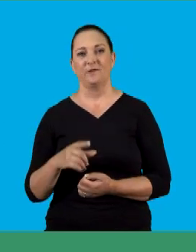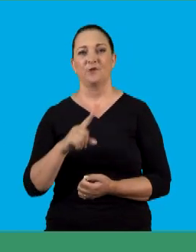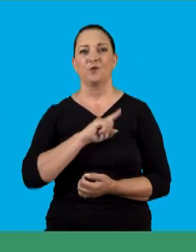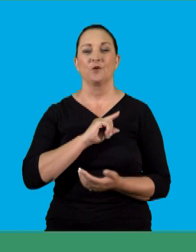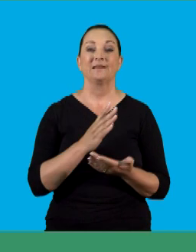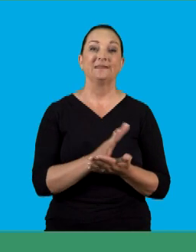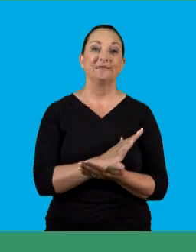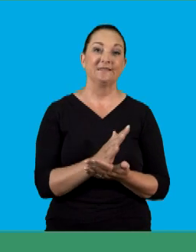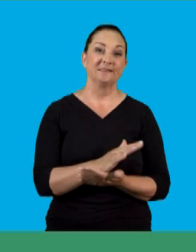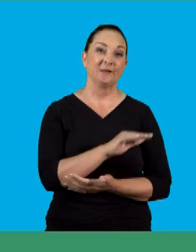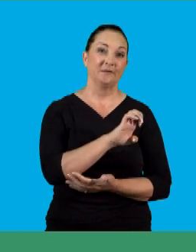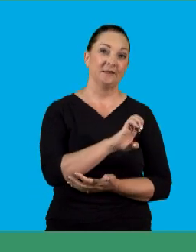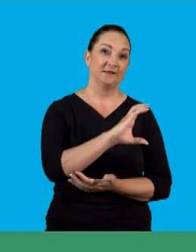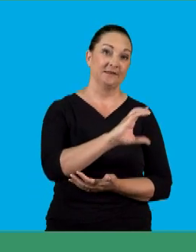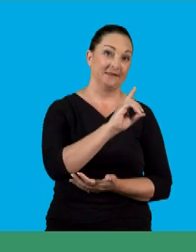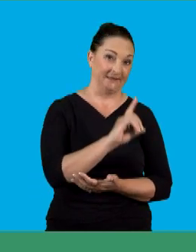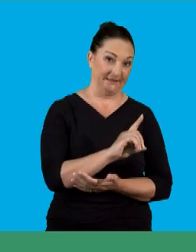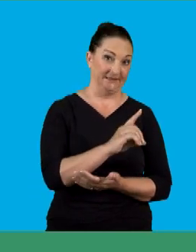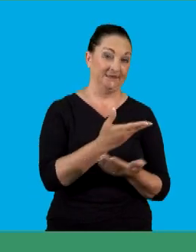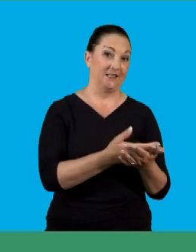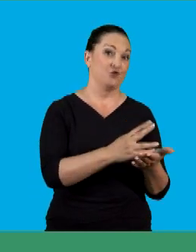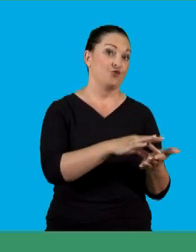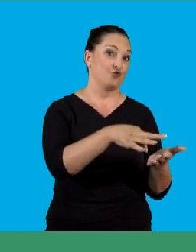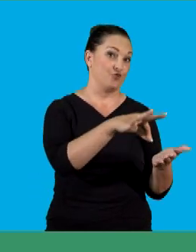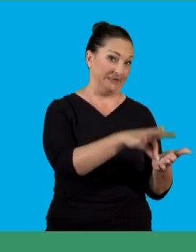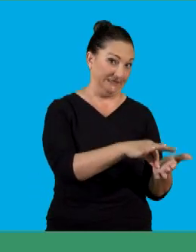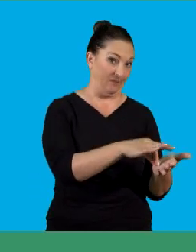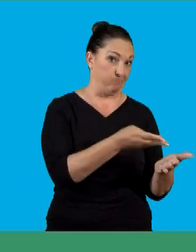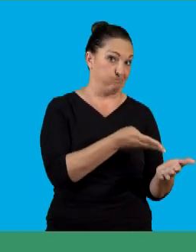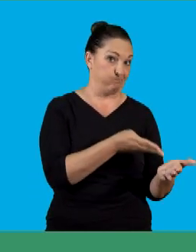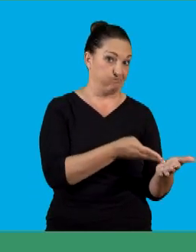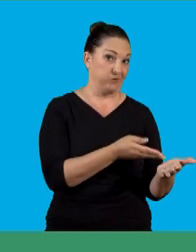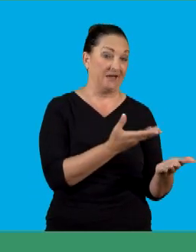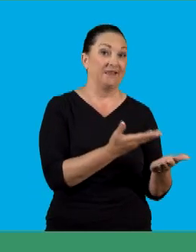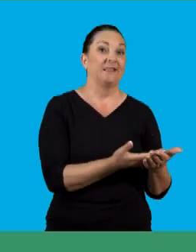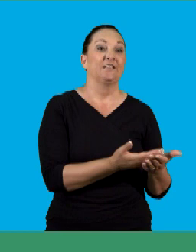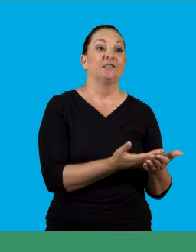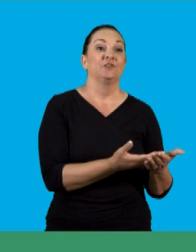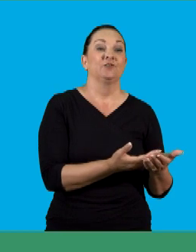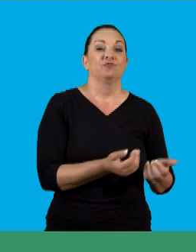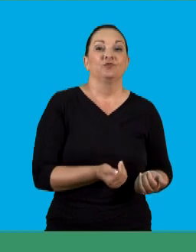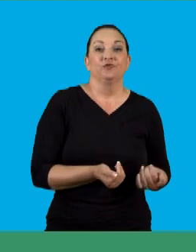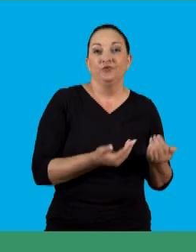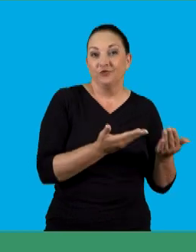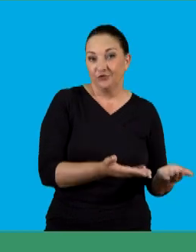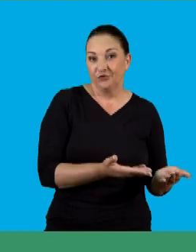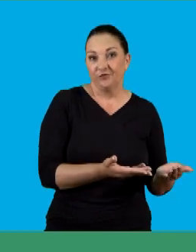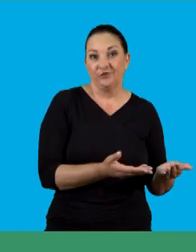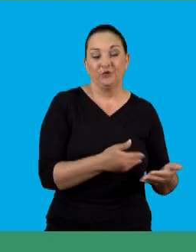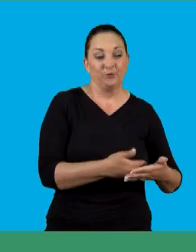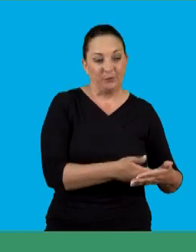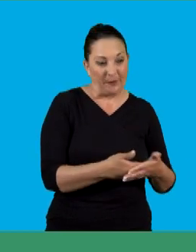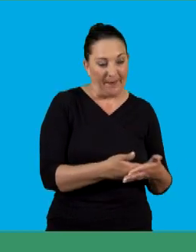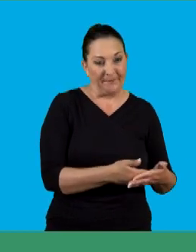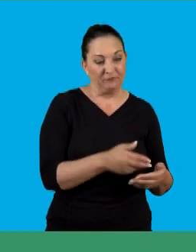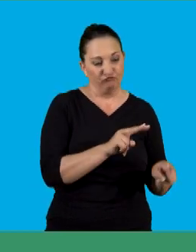that there are some ECD centers that are registered to render the services of taking care of the